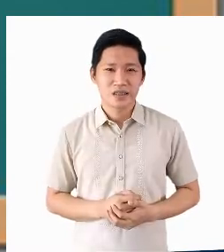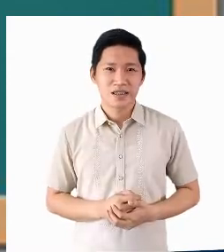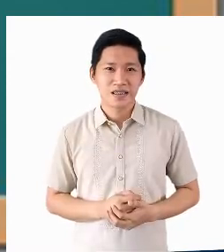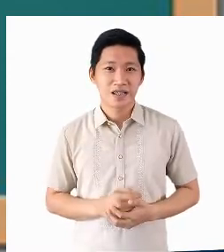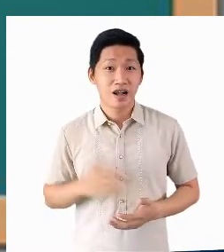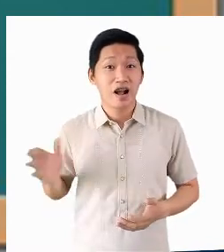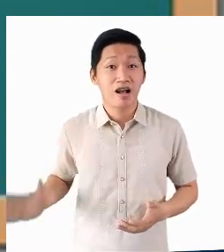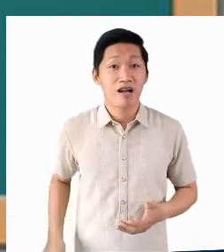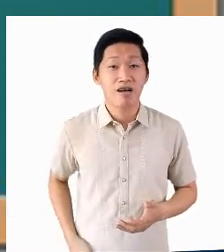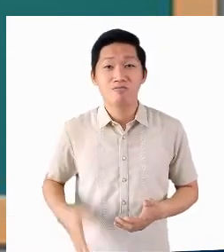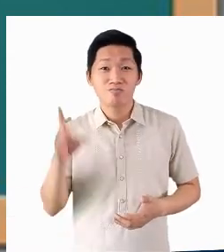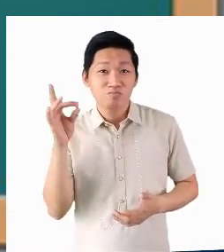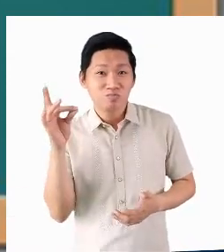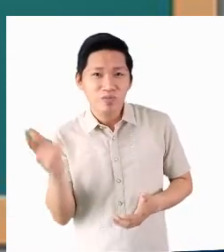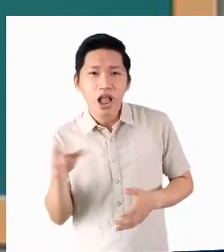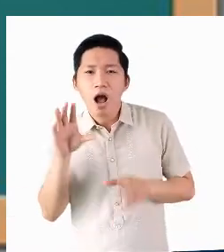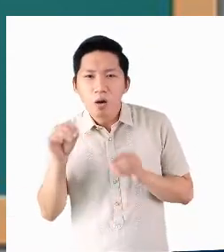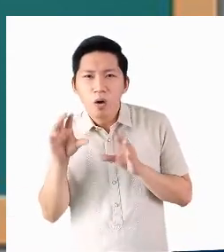the dog barking,